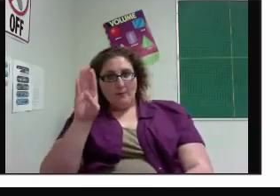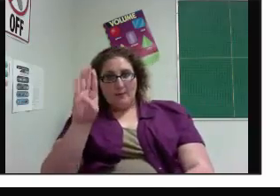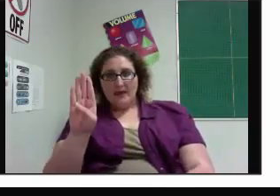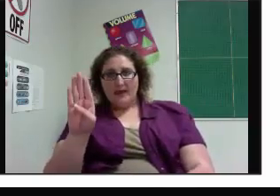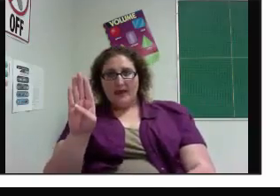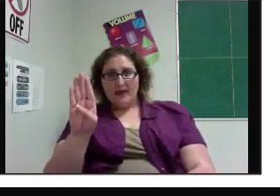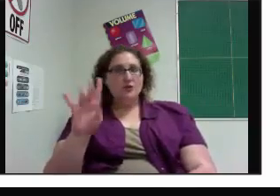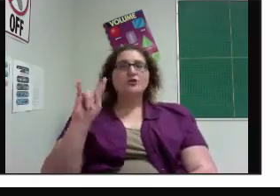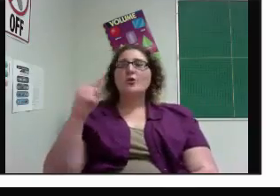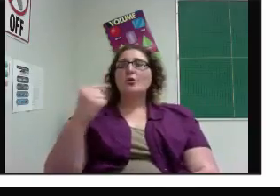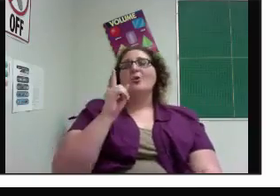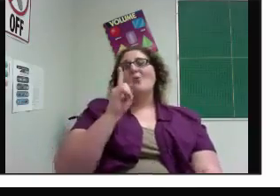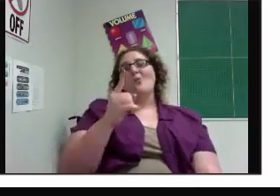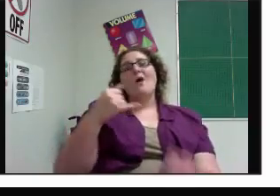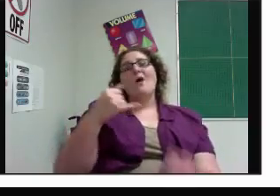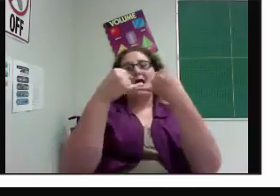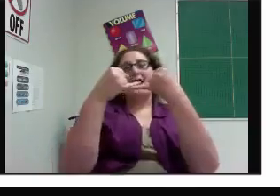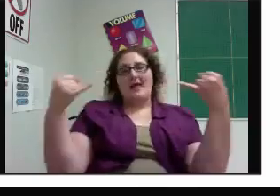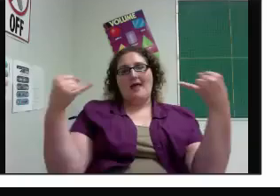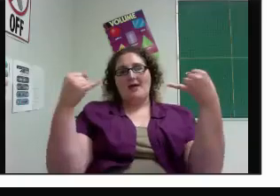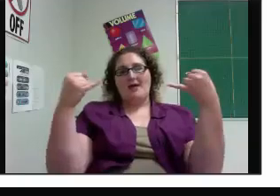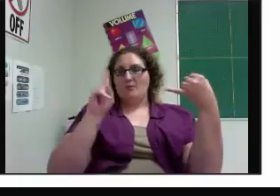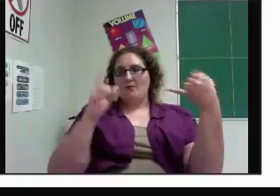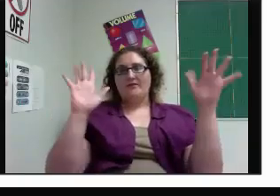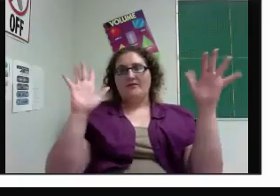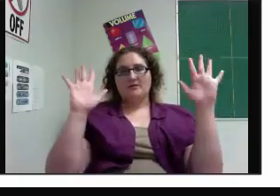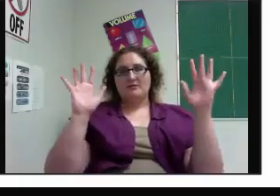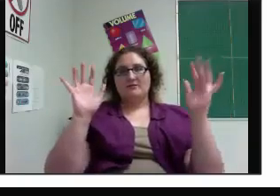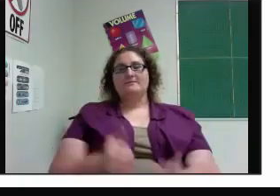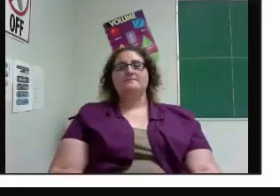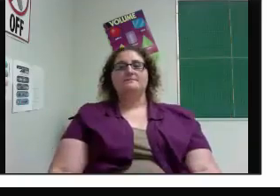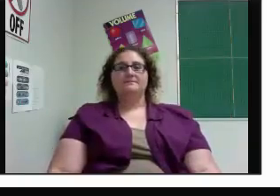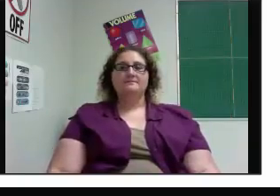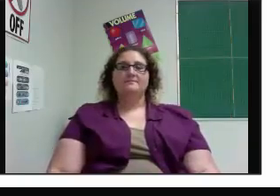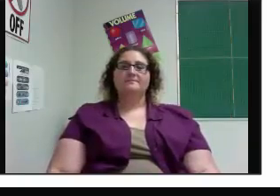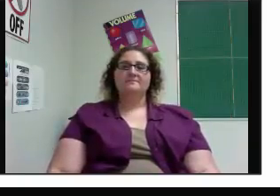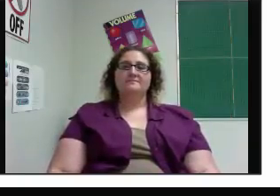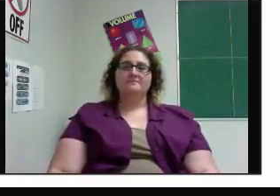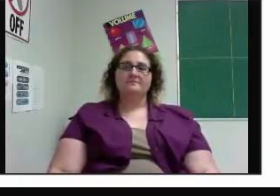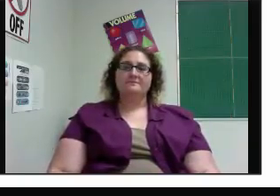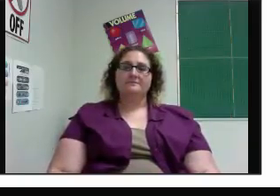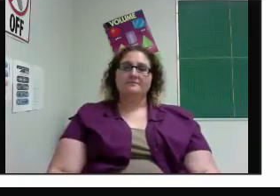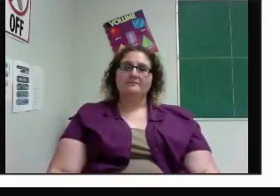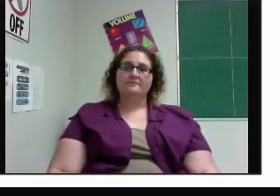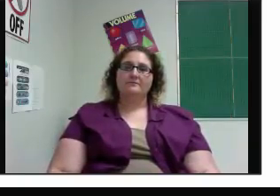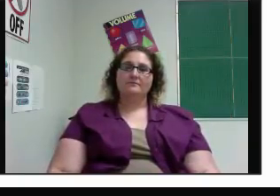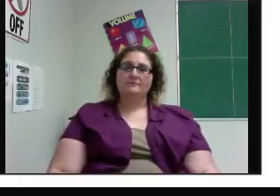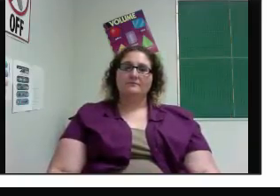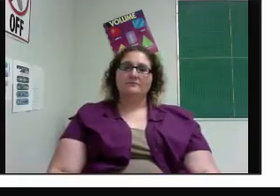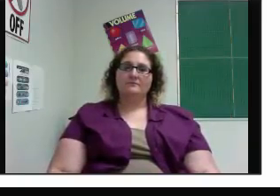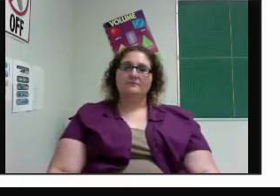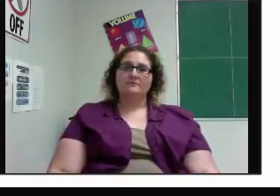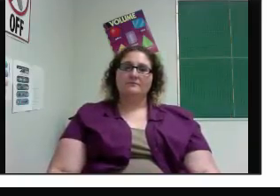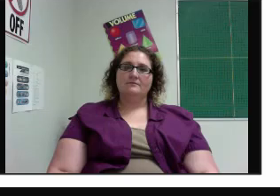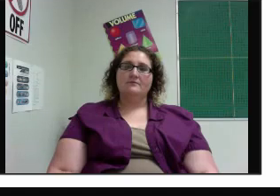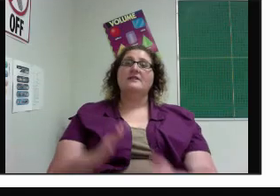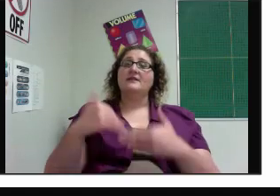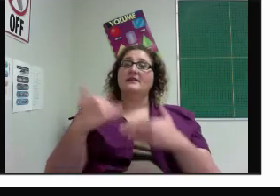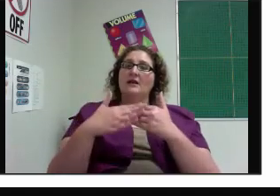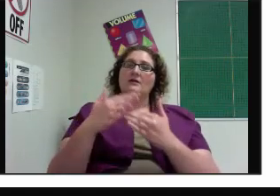Okay, the next one says when you have 2 or more geometric figures, their intersection is this set of points that the figures have